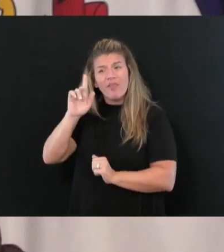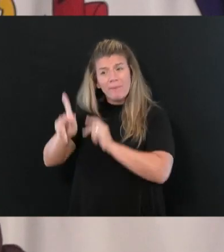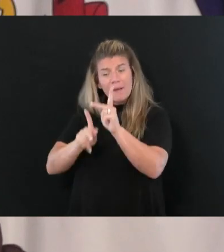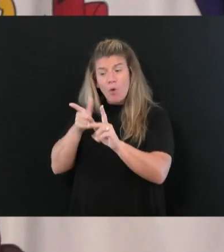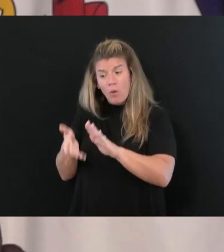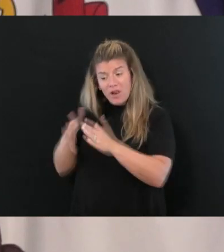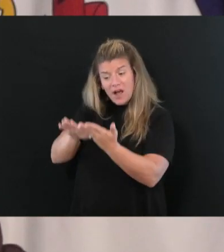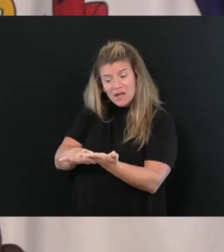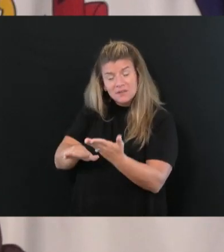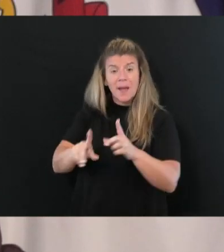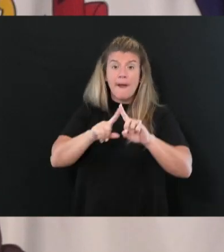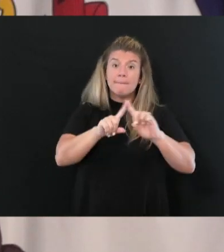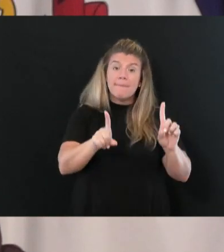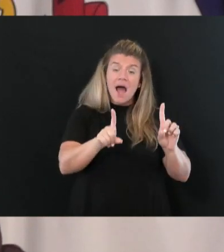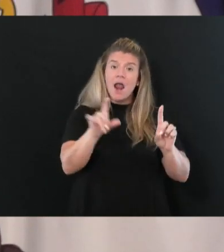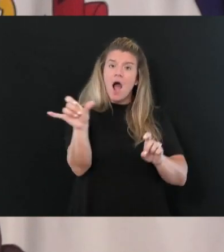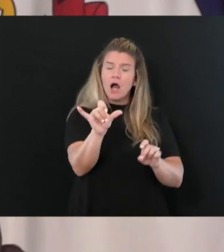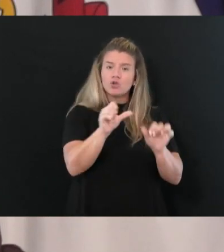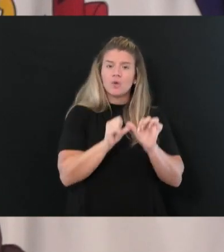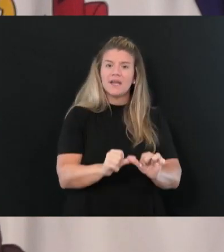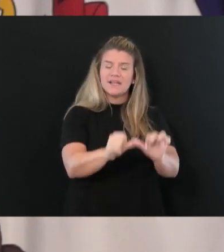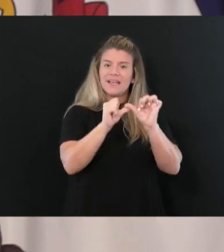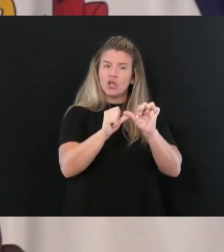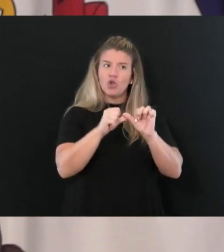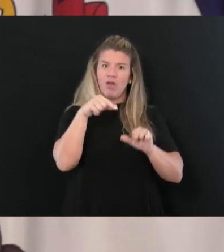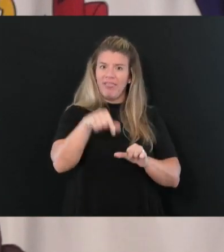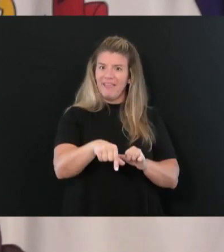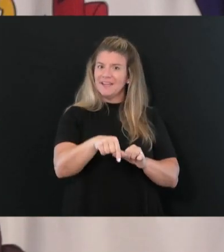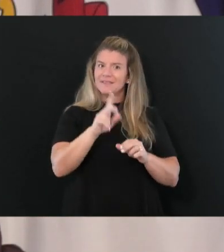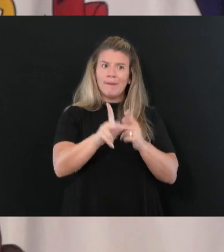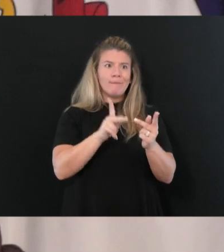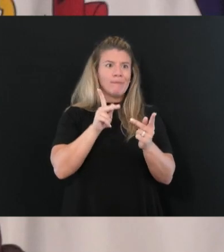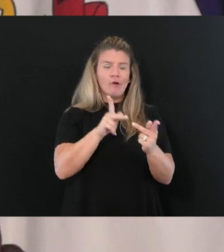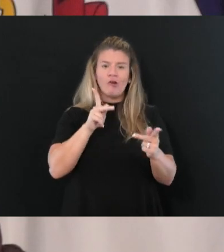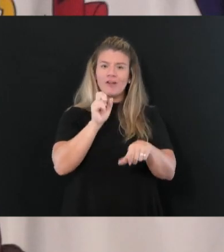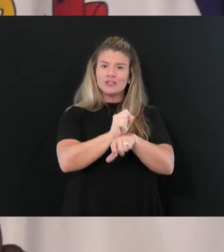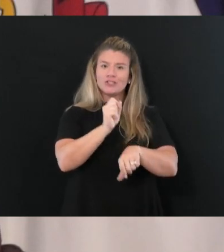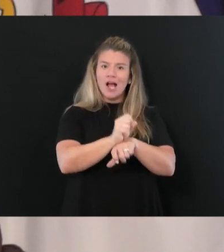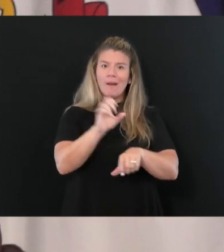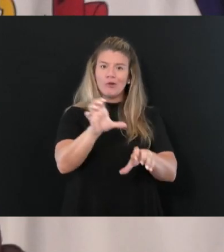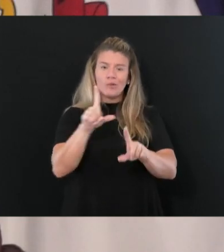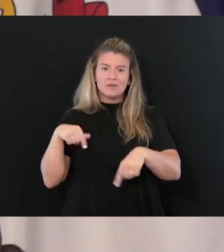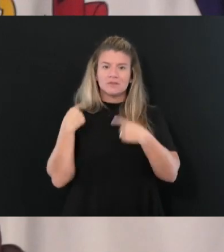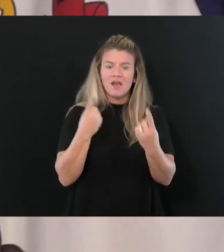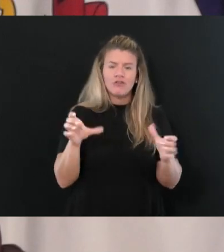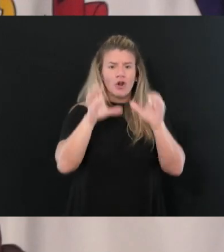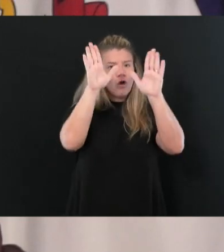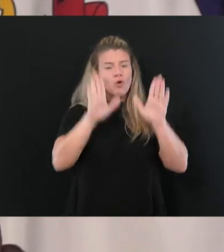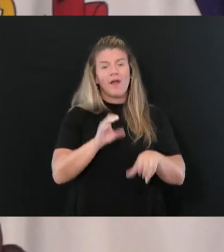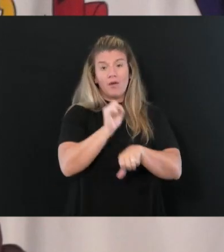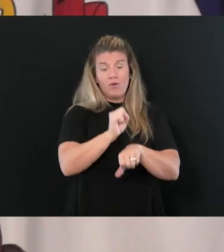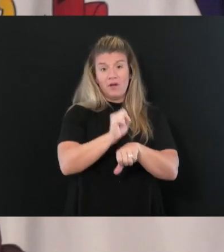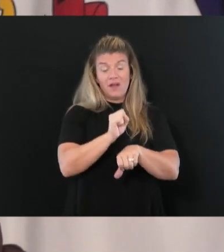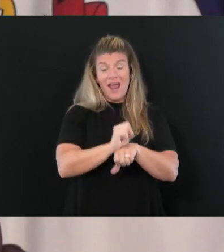keep pitching this incredible game that you're pitching. You've done great, great work, and